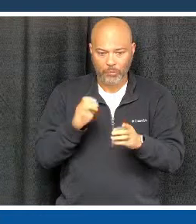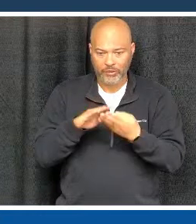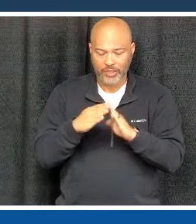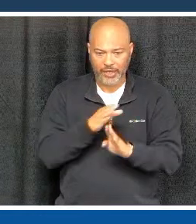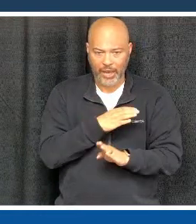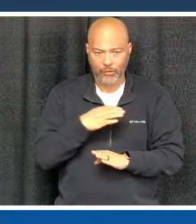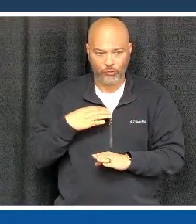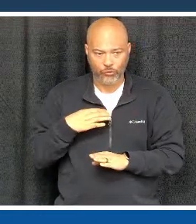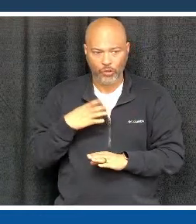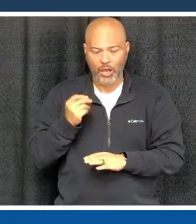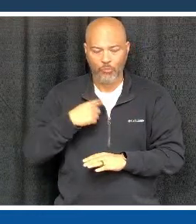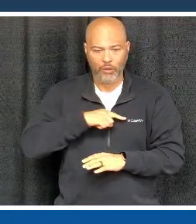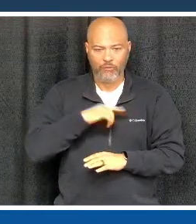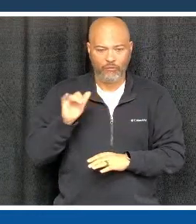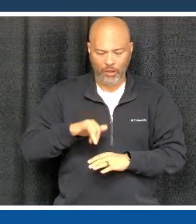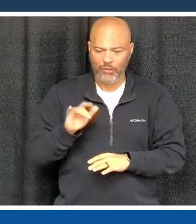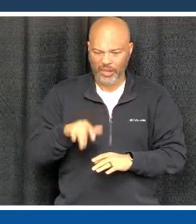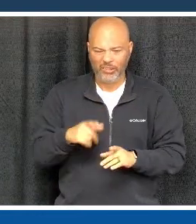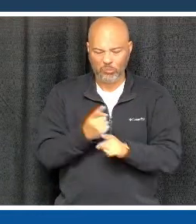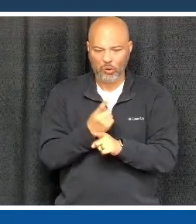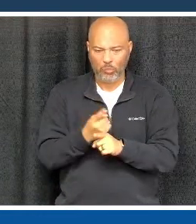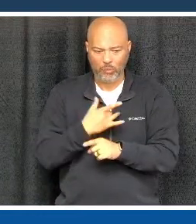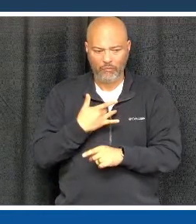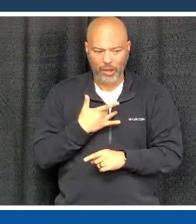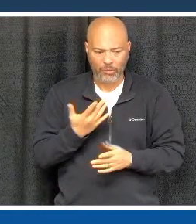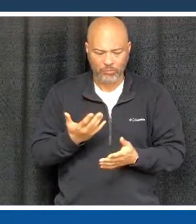Council, and we felt that that was appropriate.